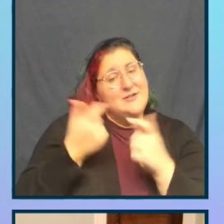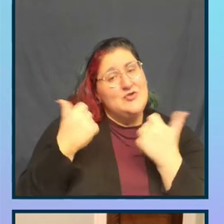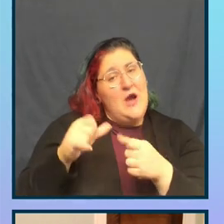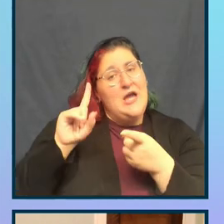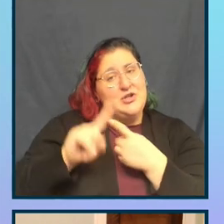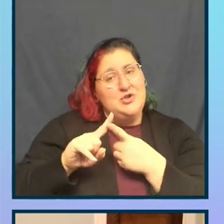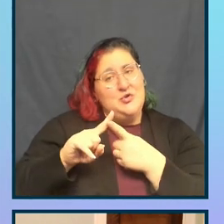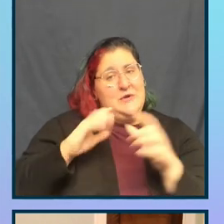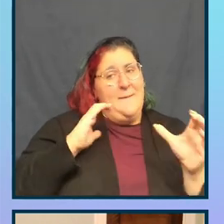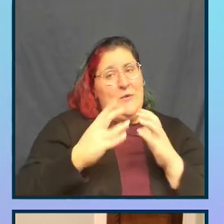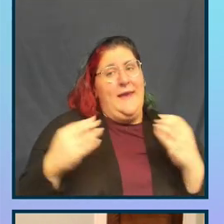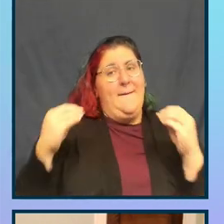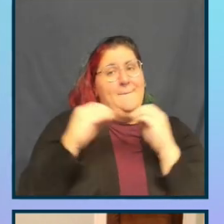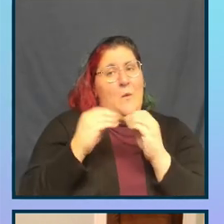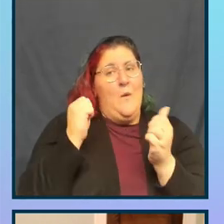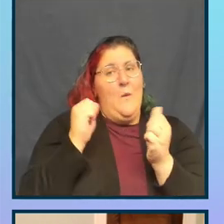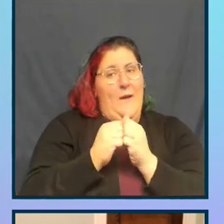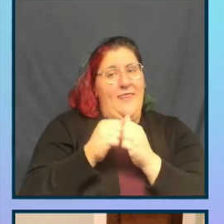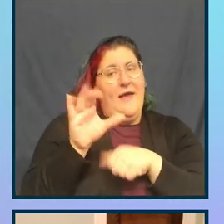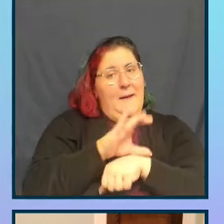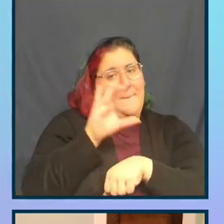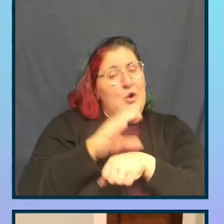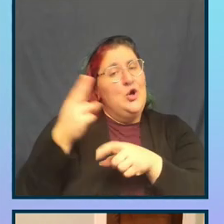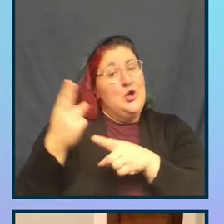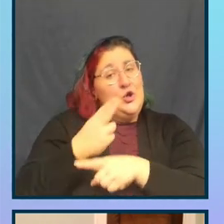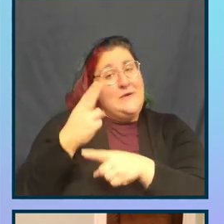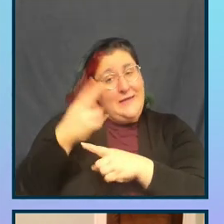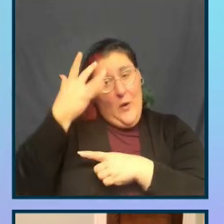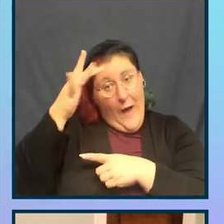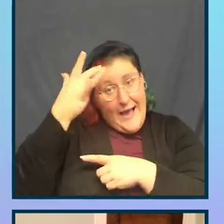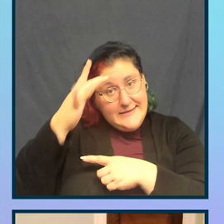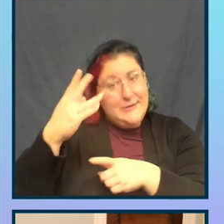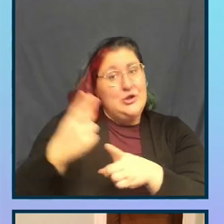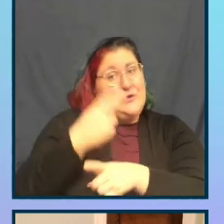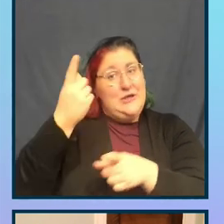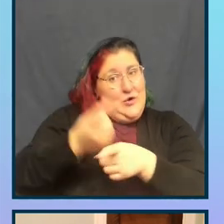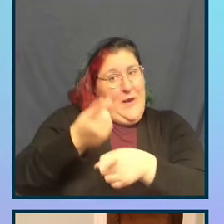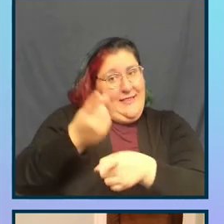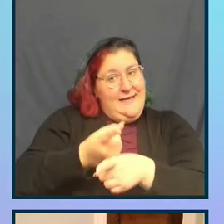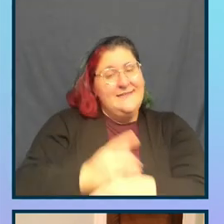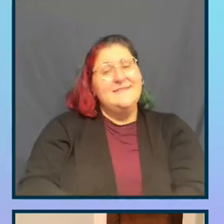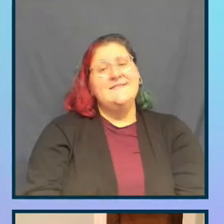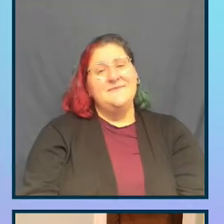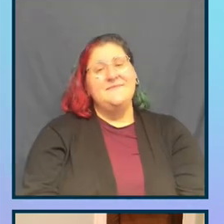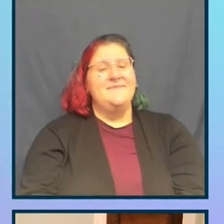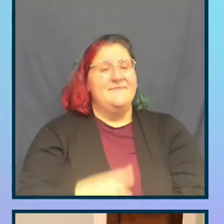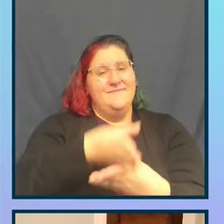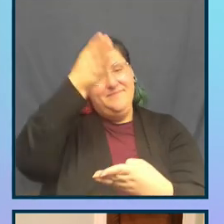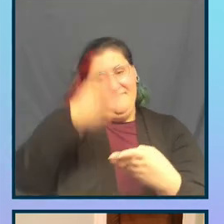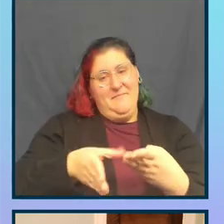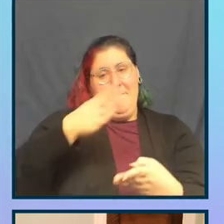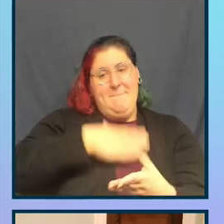computers. Use it wisely, use it correctly. And there you have it. We have reached the end of my